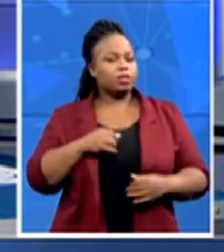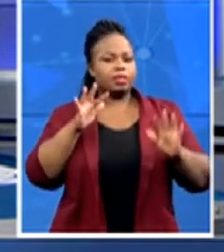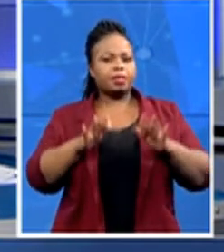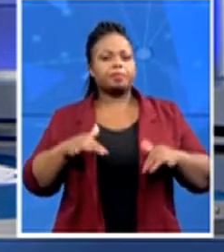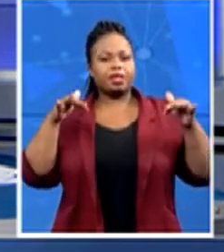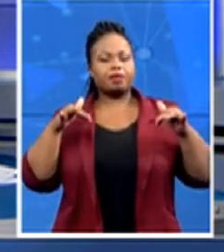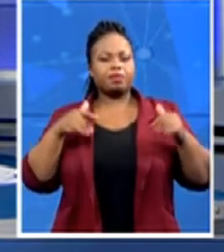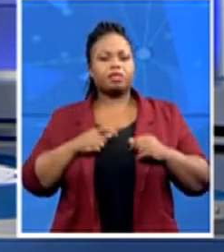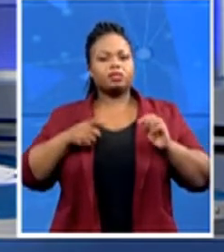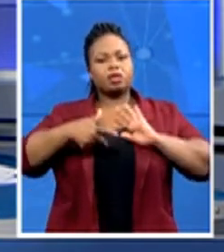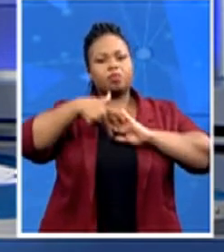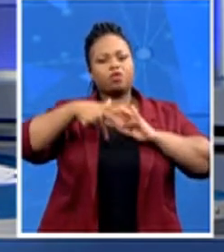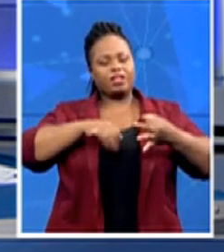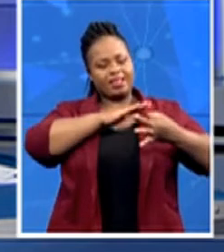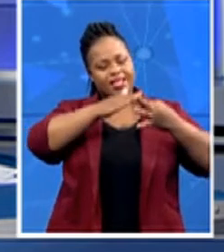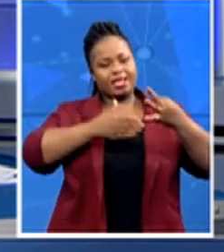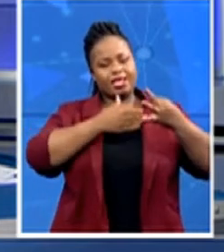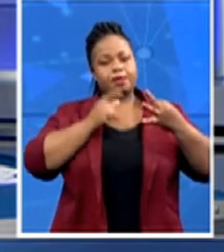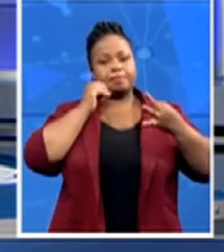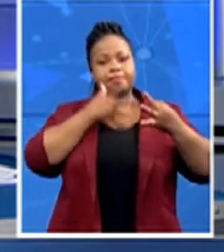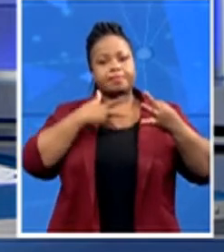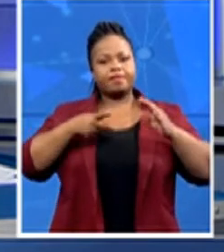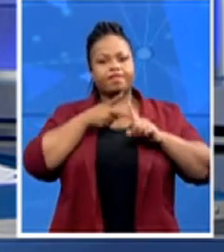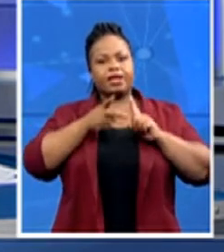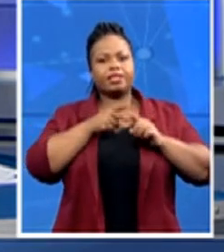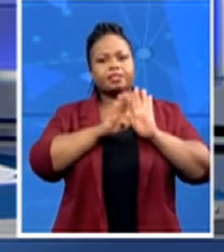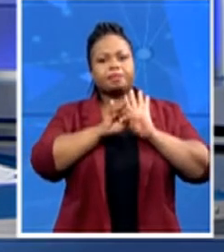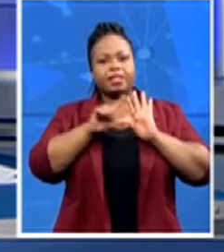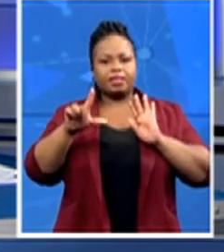gender-based violence bills. We're going to take a break, but let's just remind you of